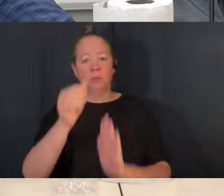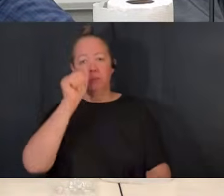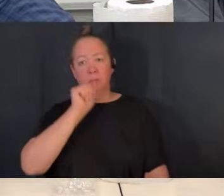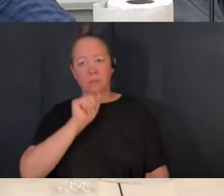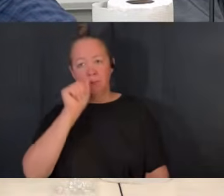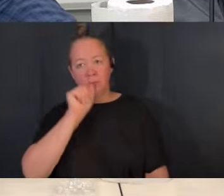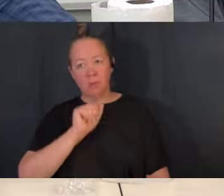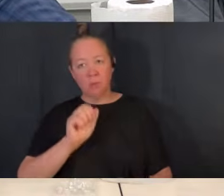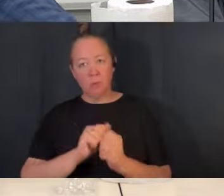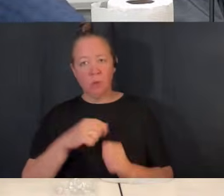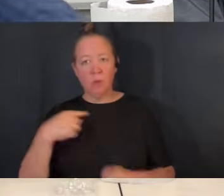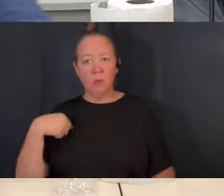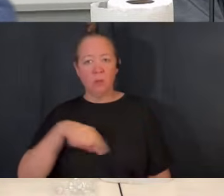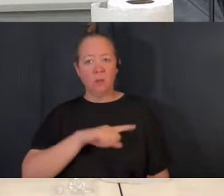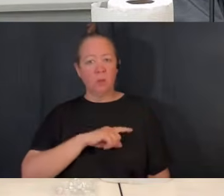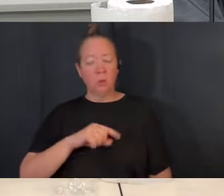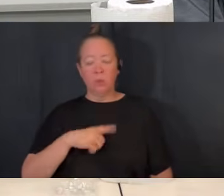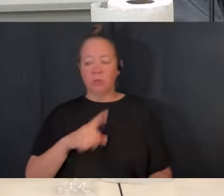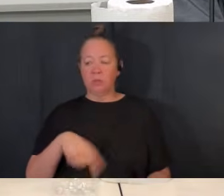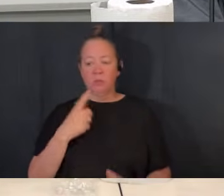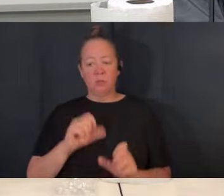will continue to press forward. Thank you.